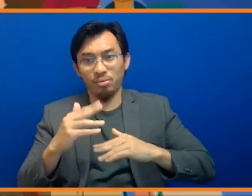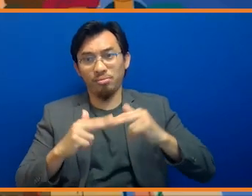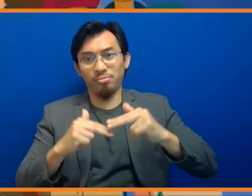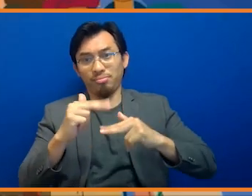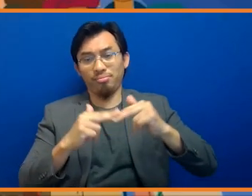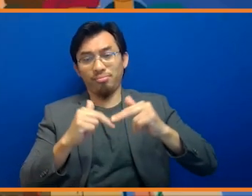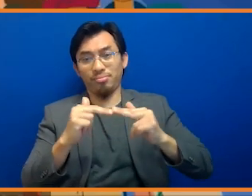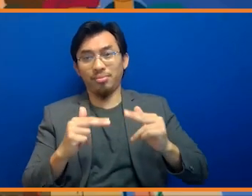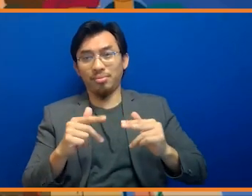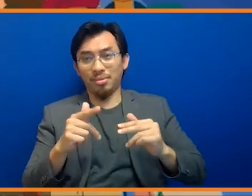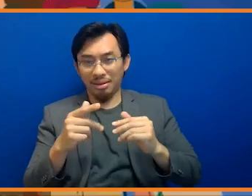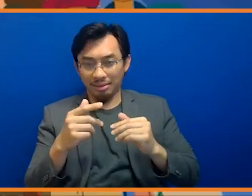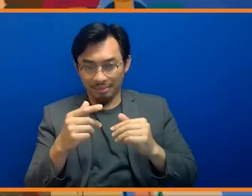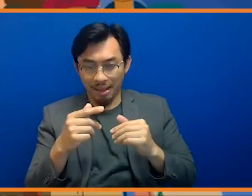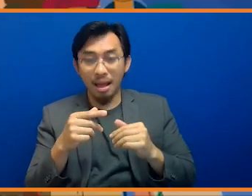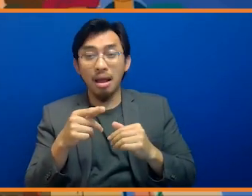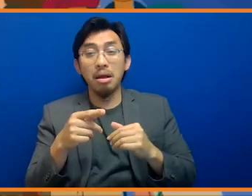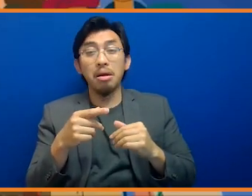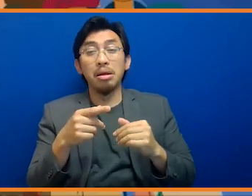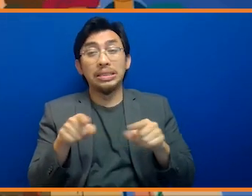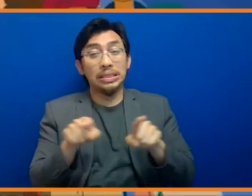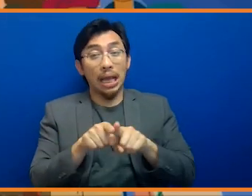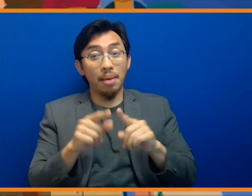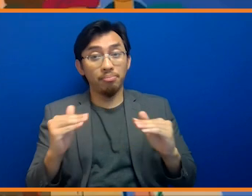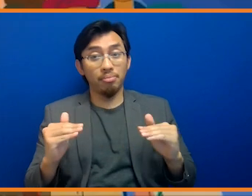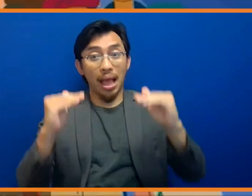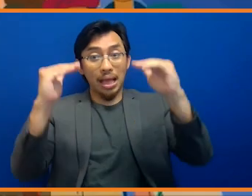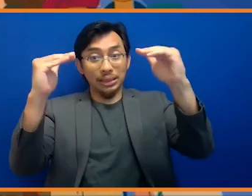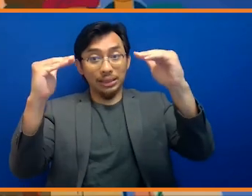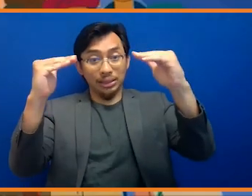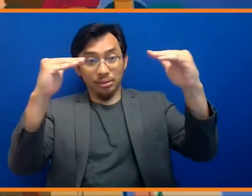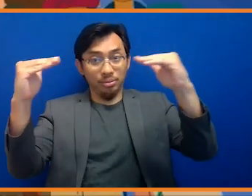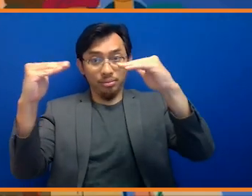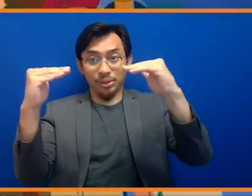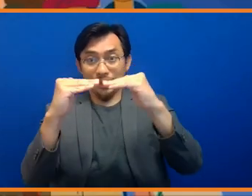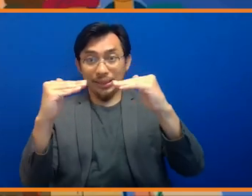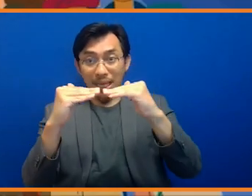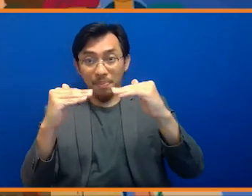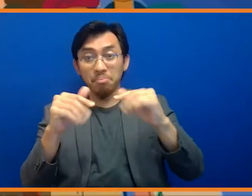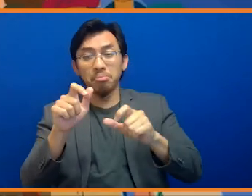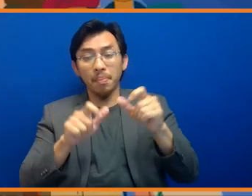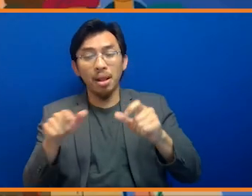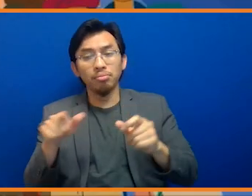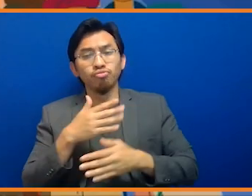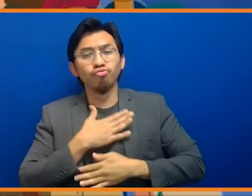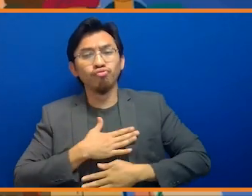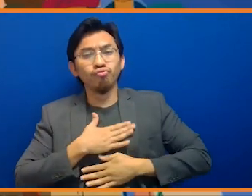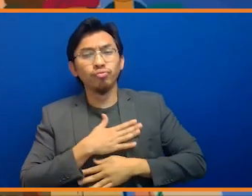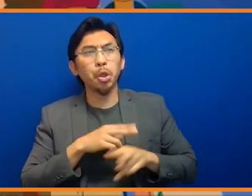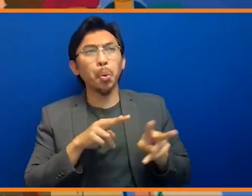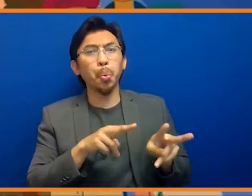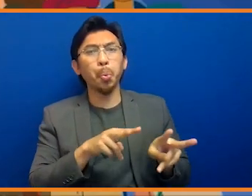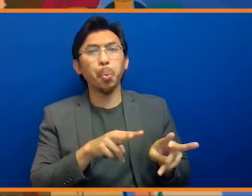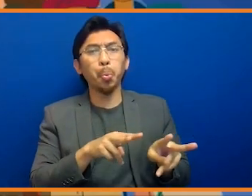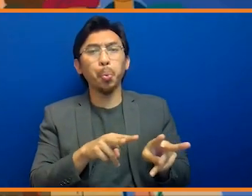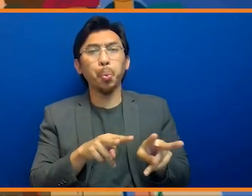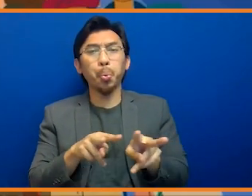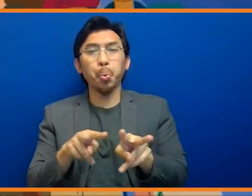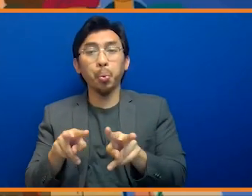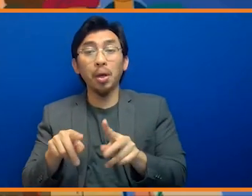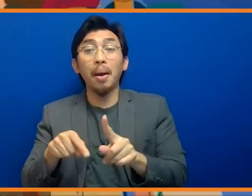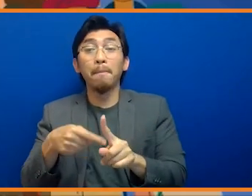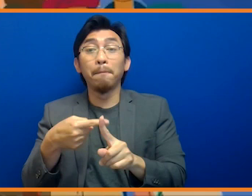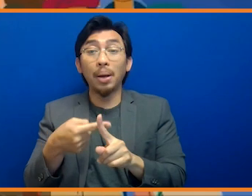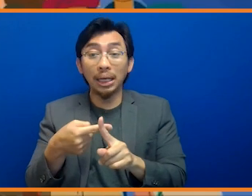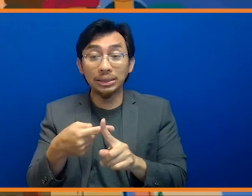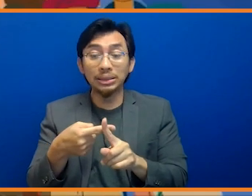the land is filled up, maybe almost the same height of this tower, so that the people can enjoy the scenery and also at the